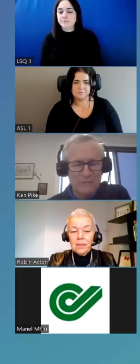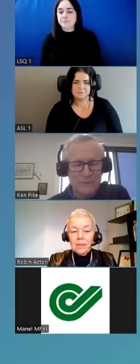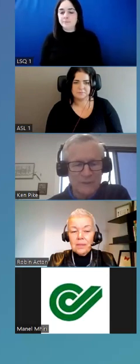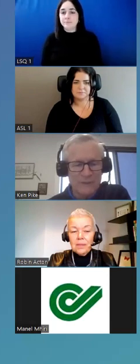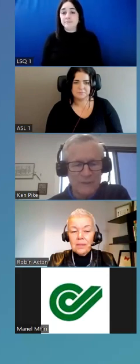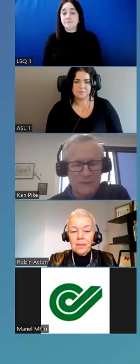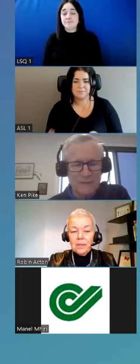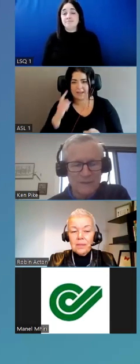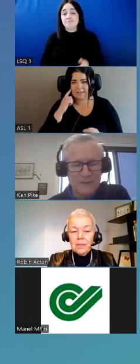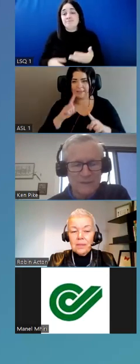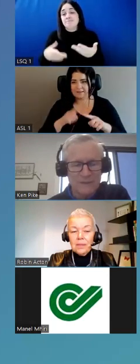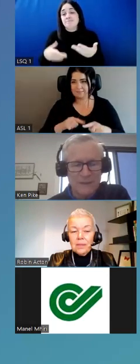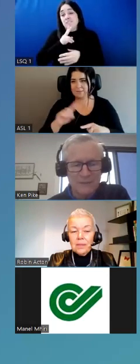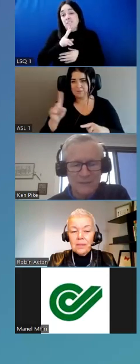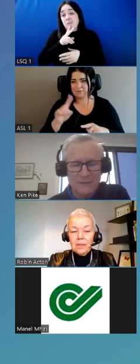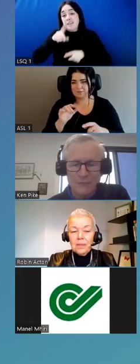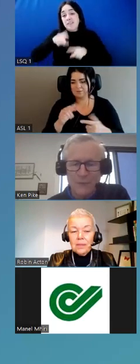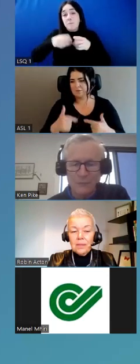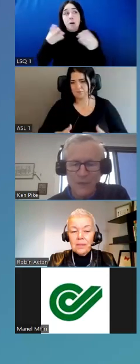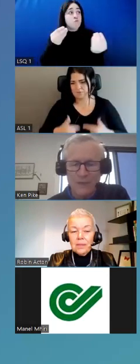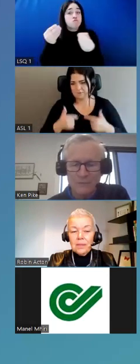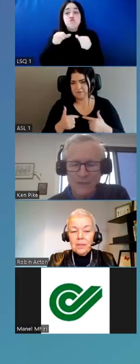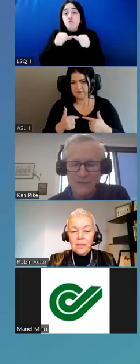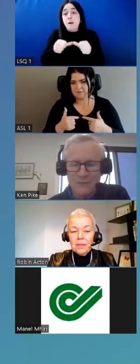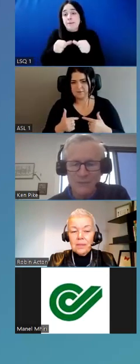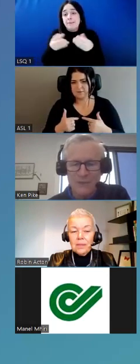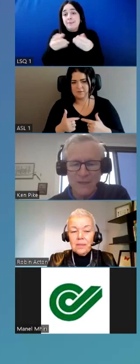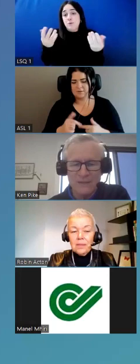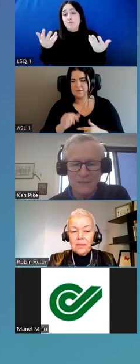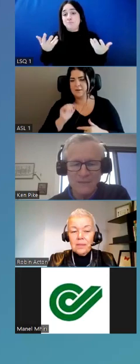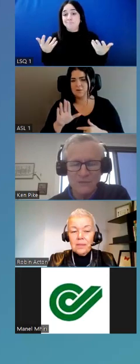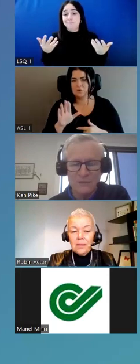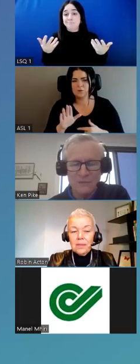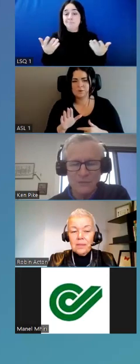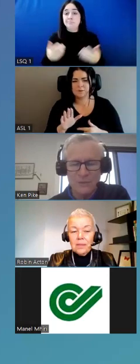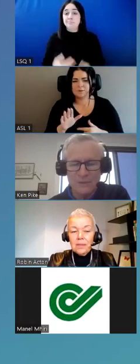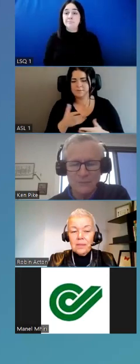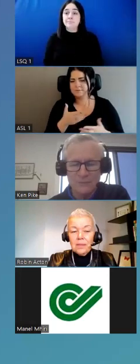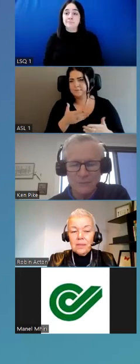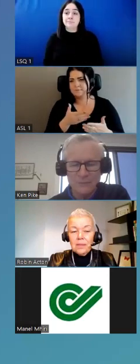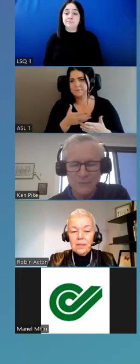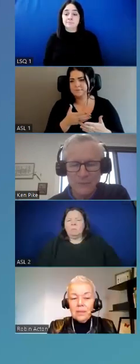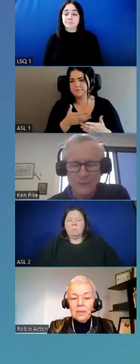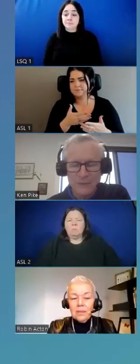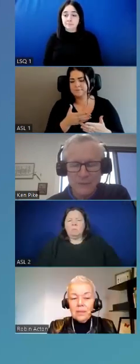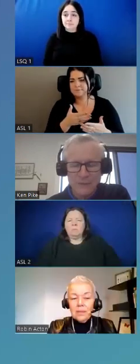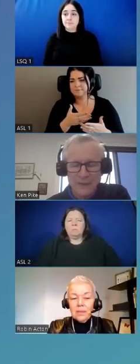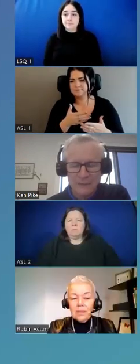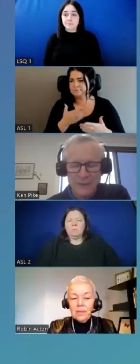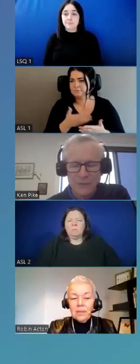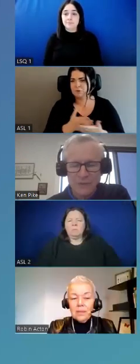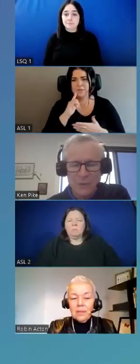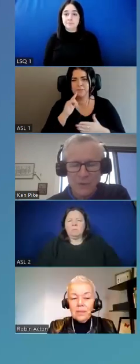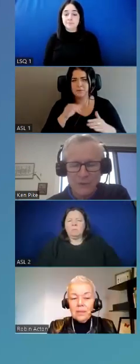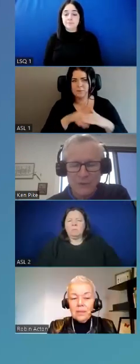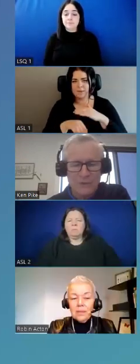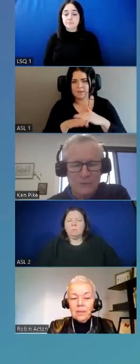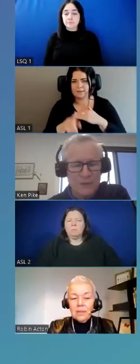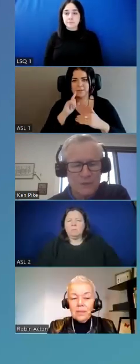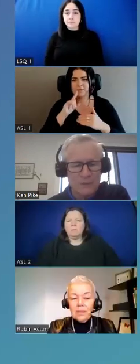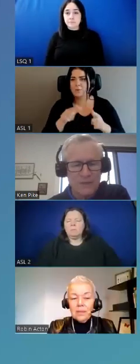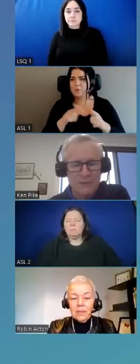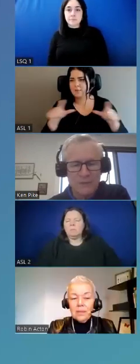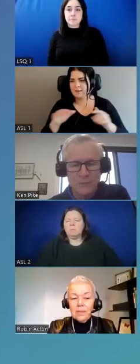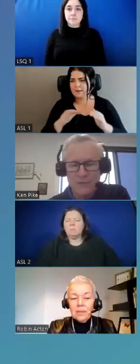you live and the kind of rights around access to language equality.